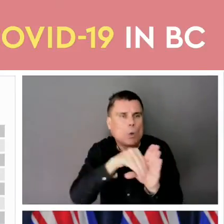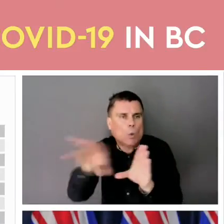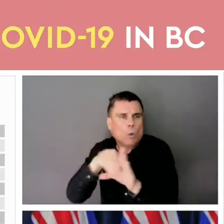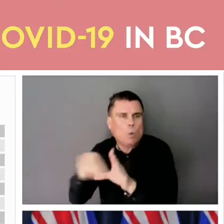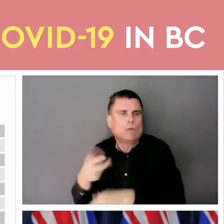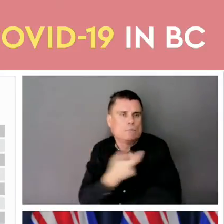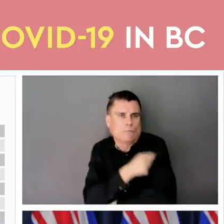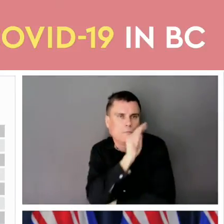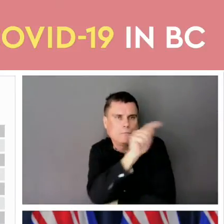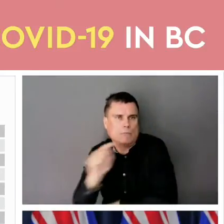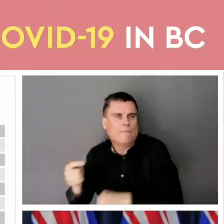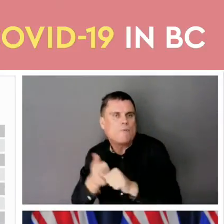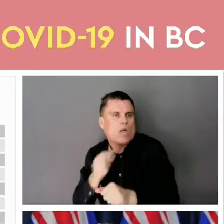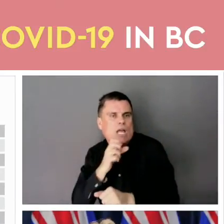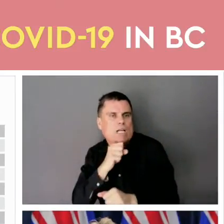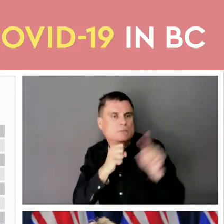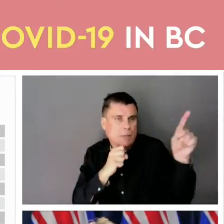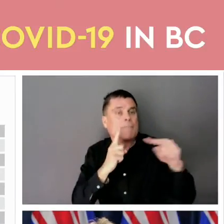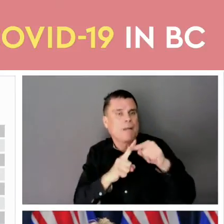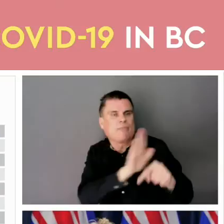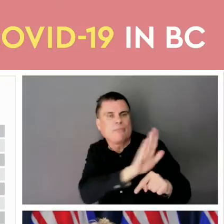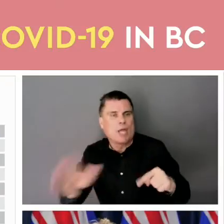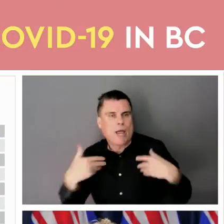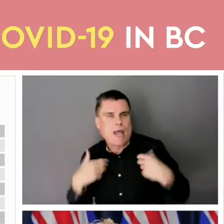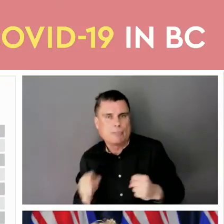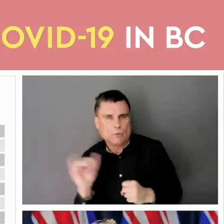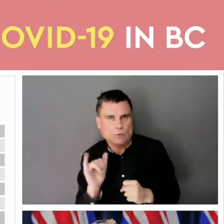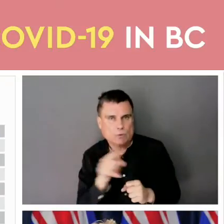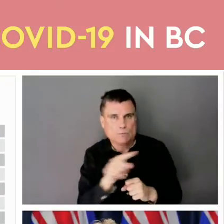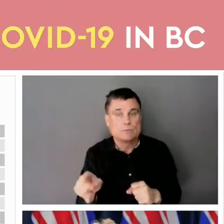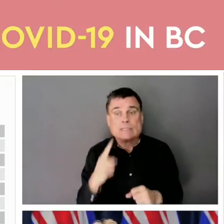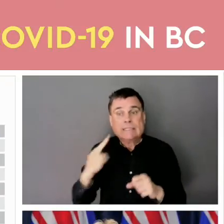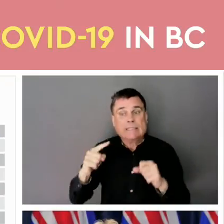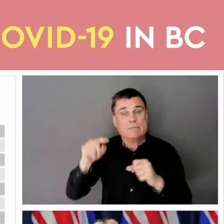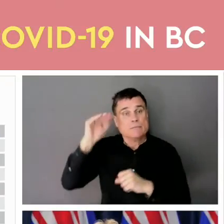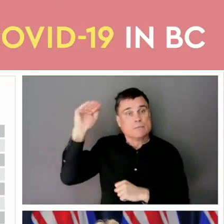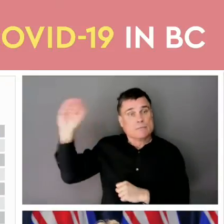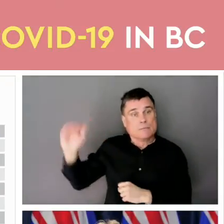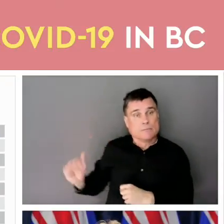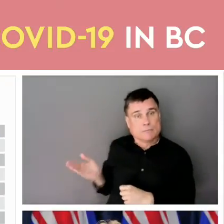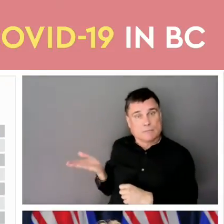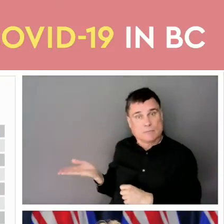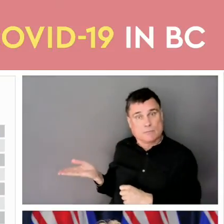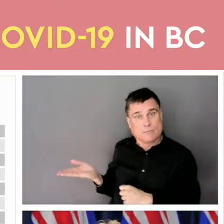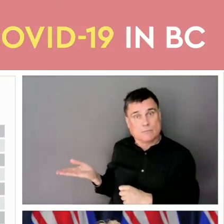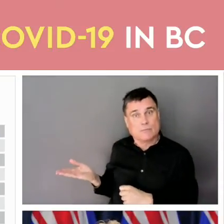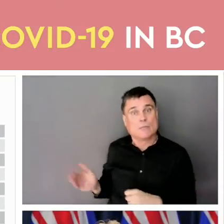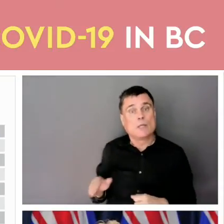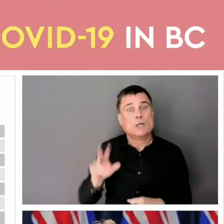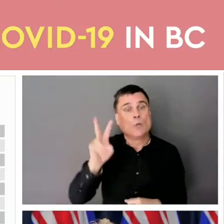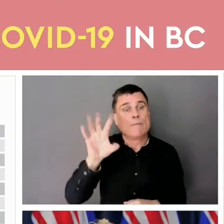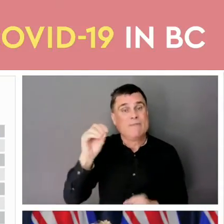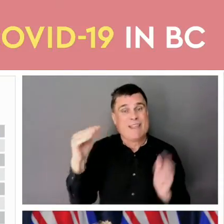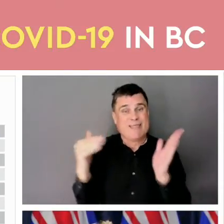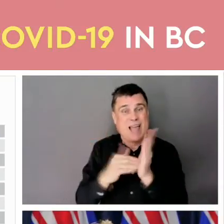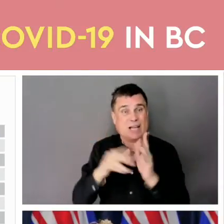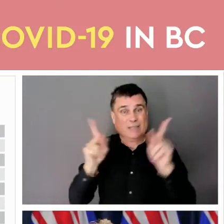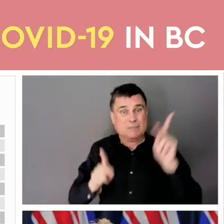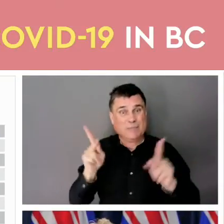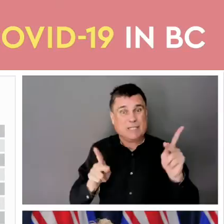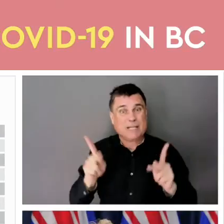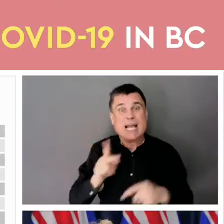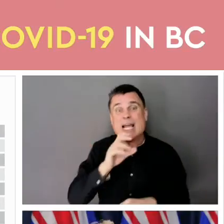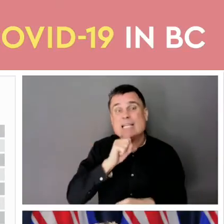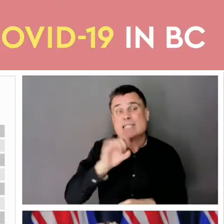have here in British Columbia. As you can see, we have a quarter of a million people who are aged 80 or over in this province. Many of